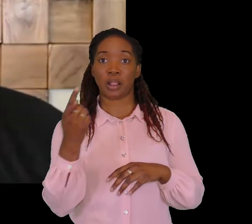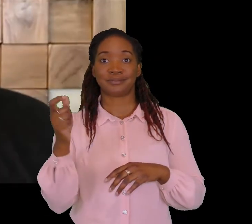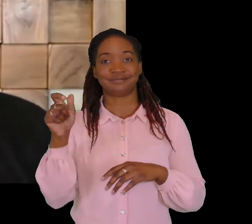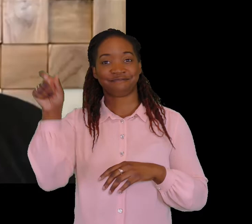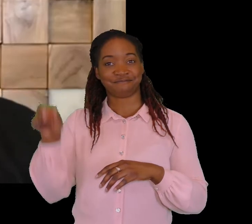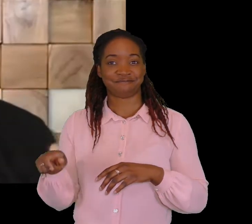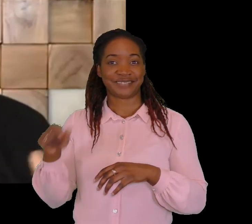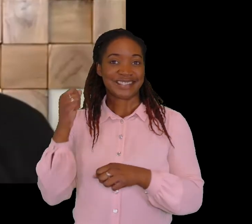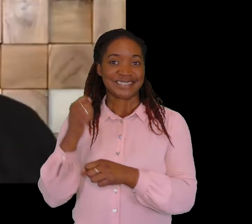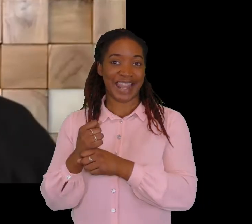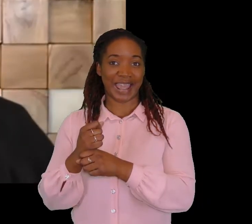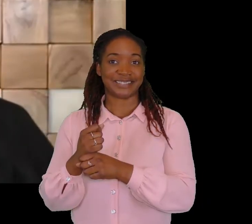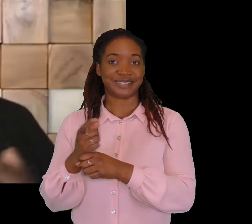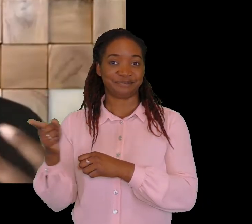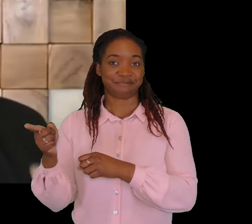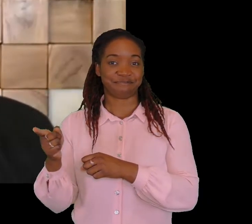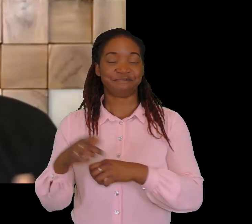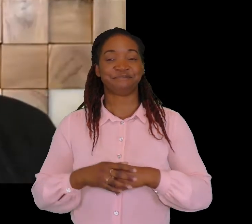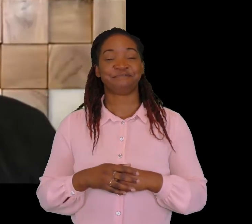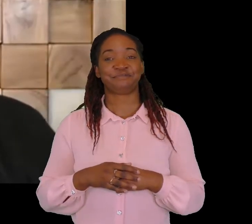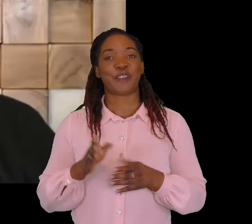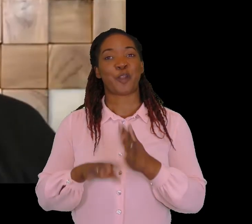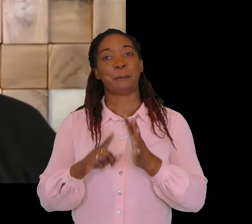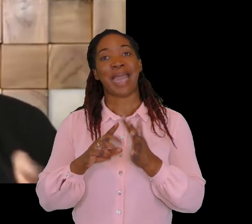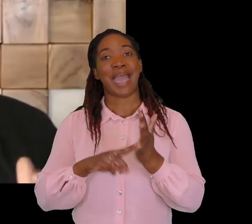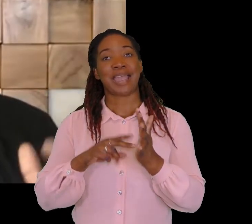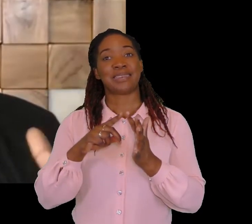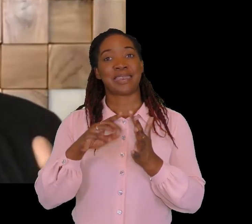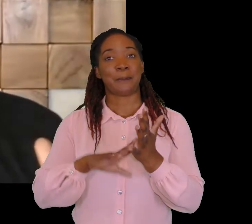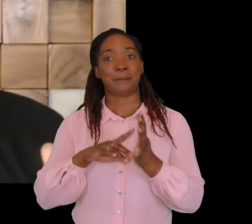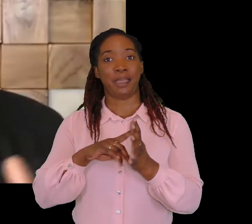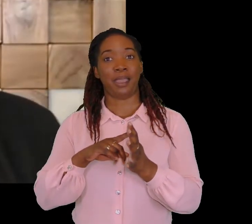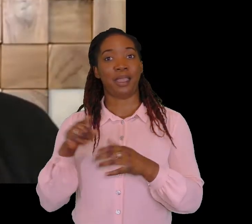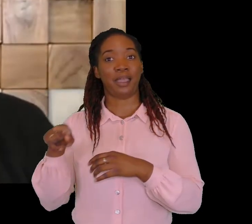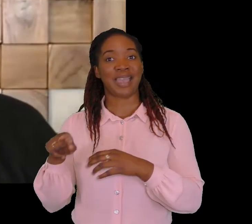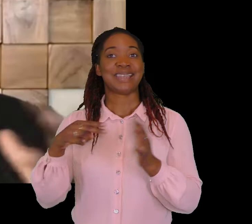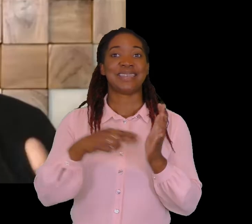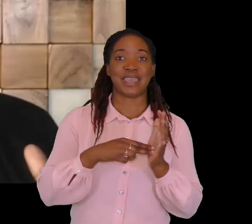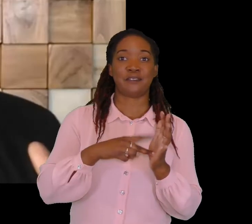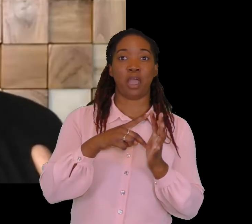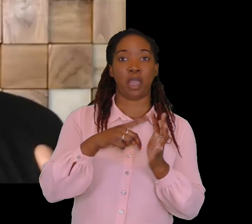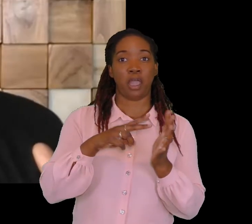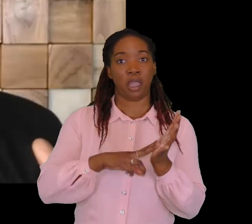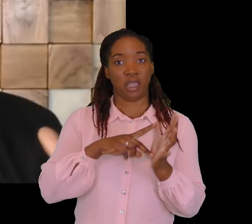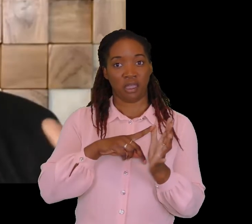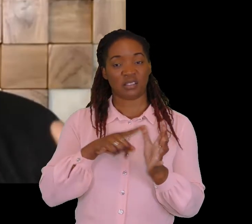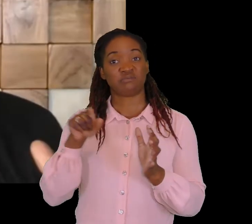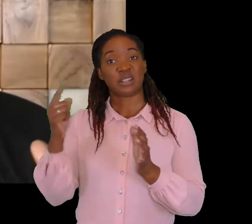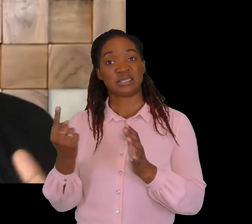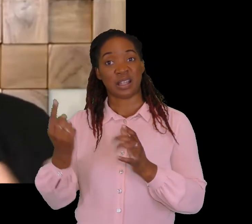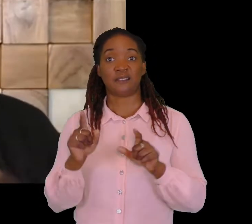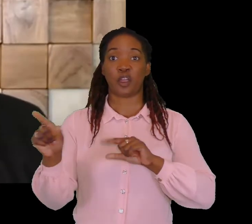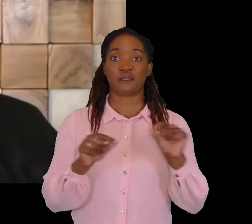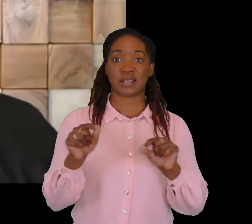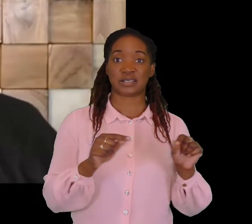Tawadros, the founding director of Innova, and Nima Purvaya-Smith, who was a curator at the Cartwright